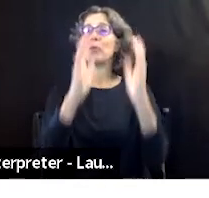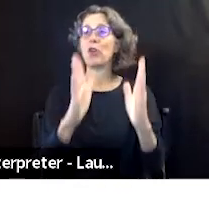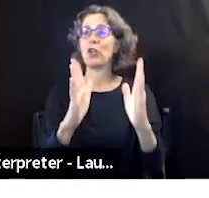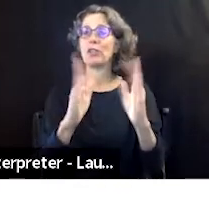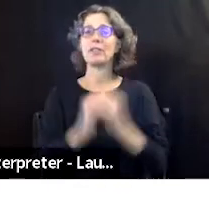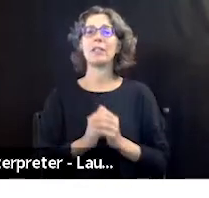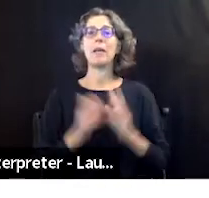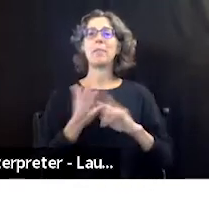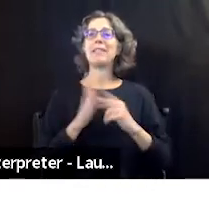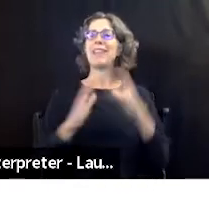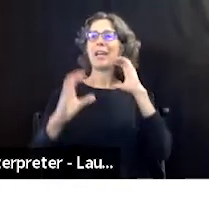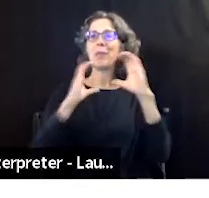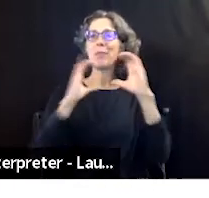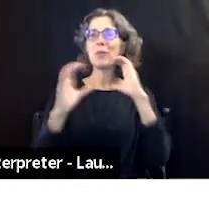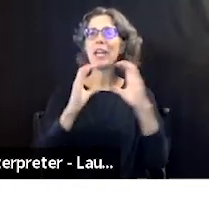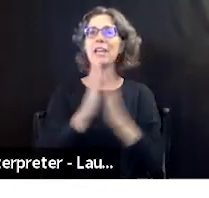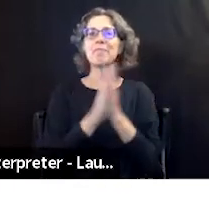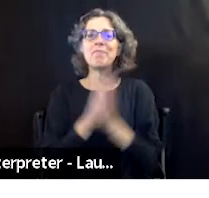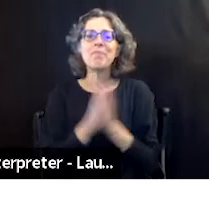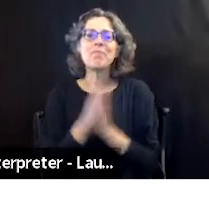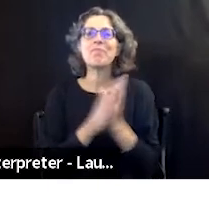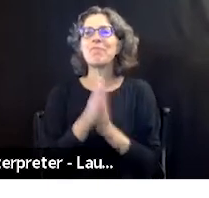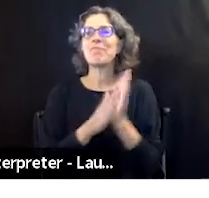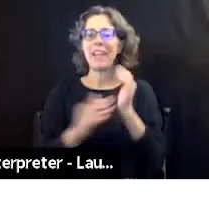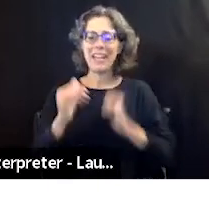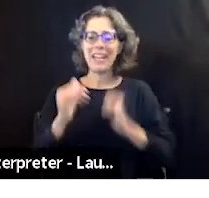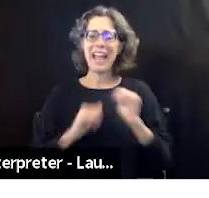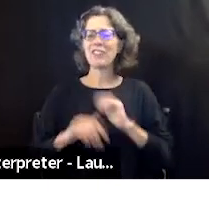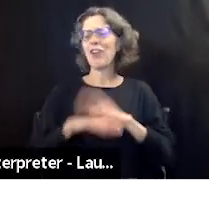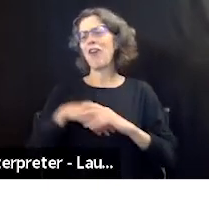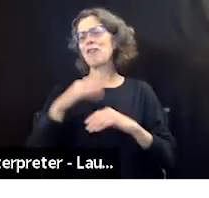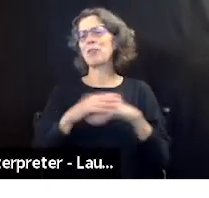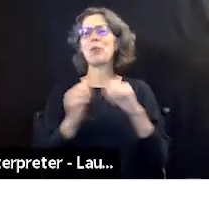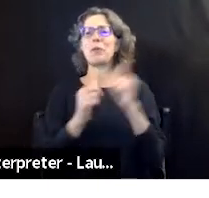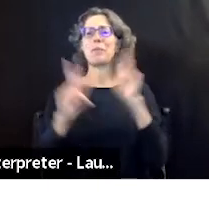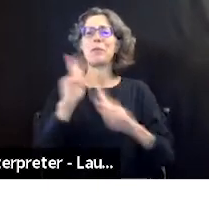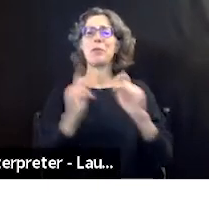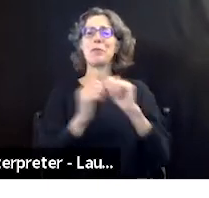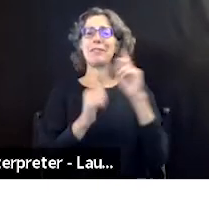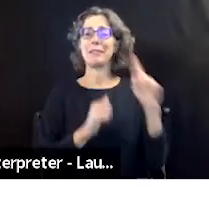inclusion communicate enthusiasm and act comfortably around people with disabilities.